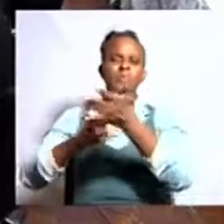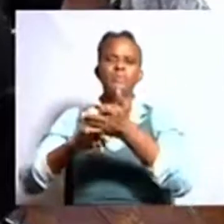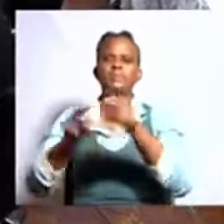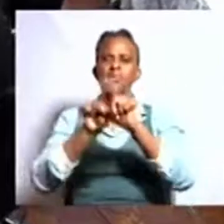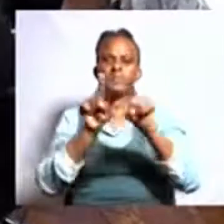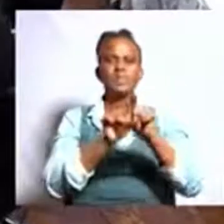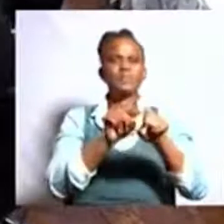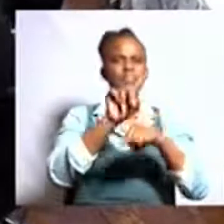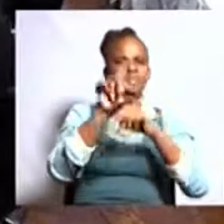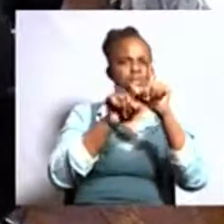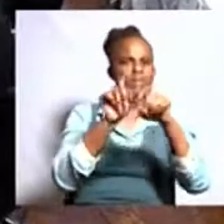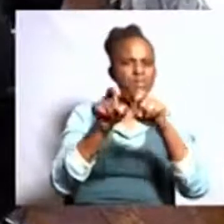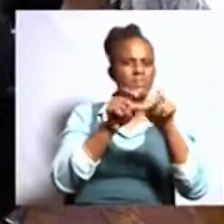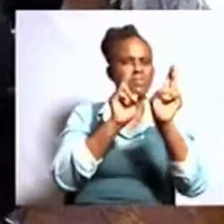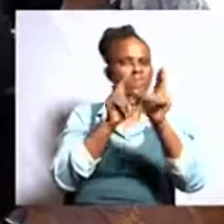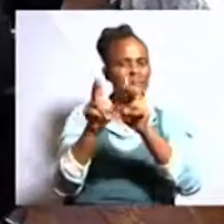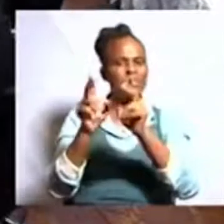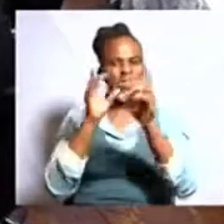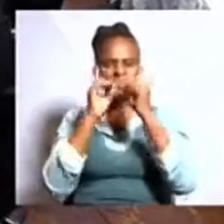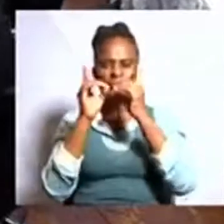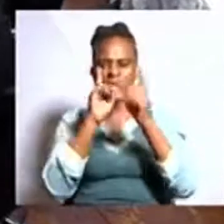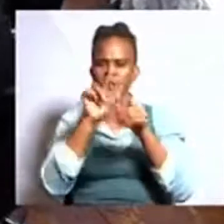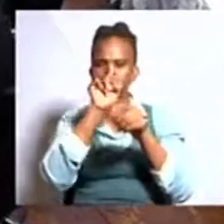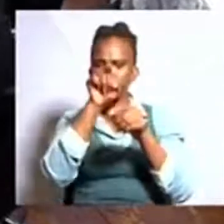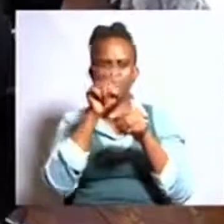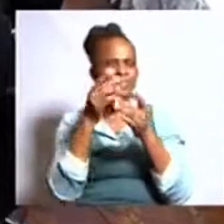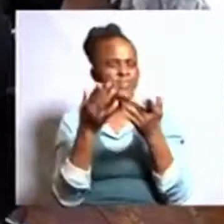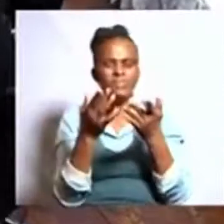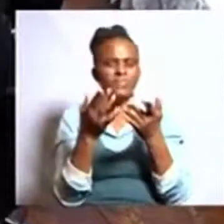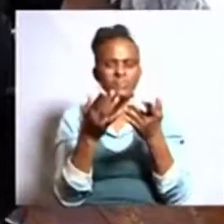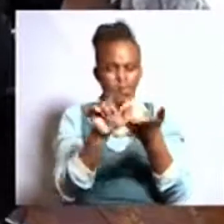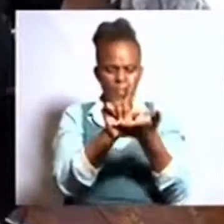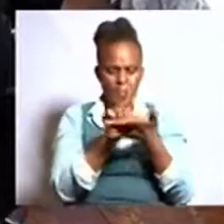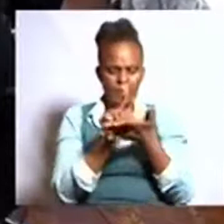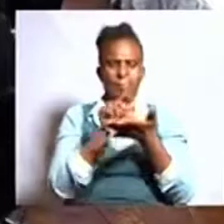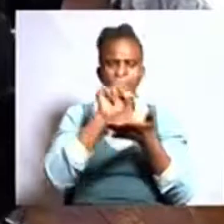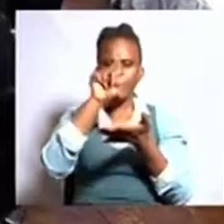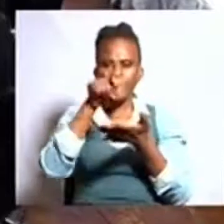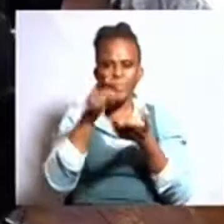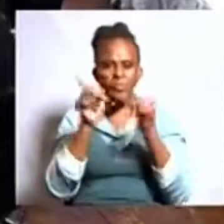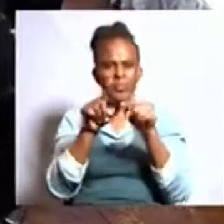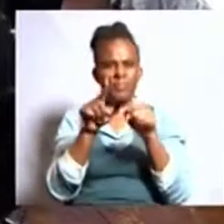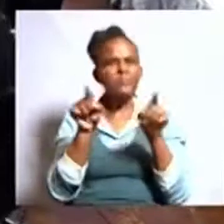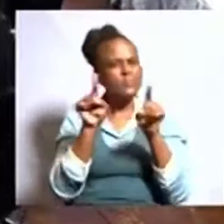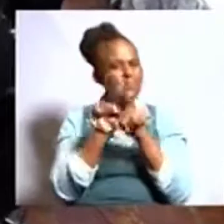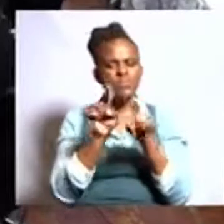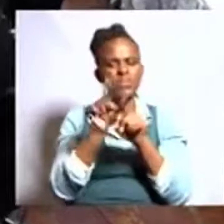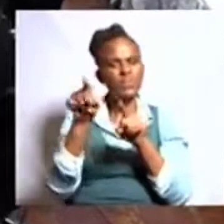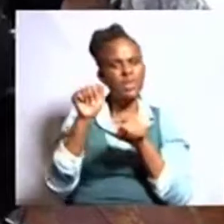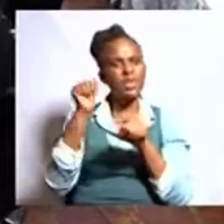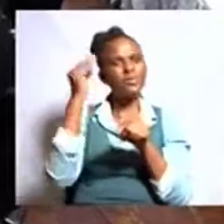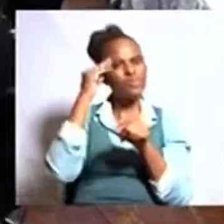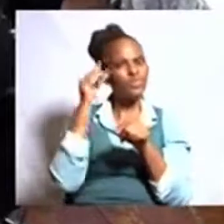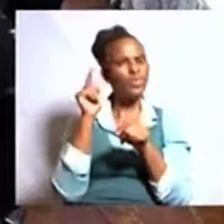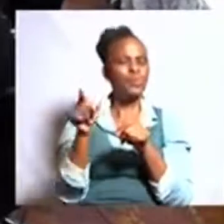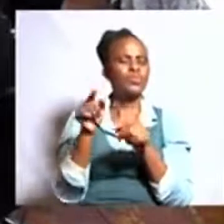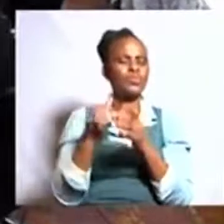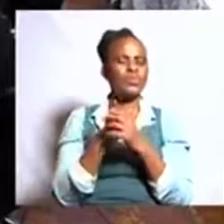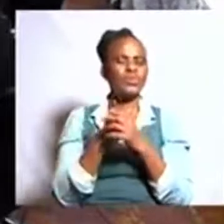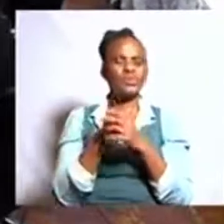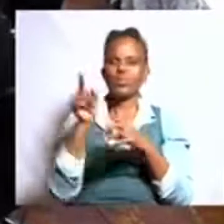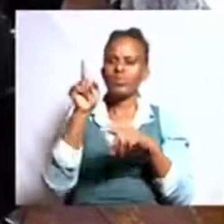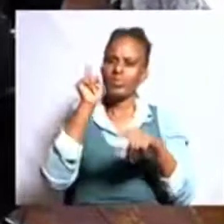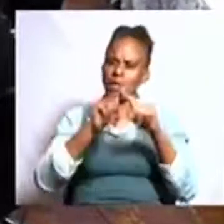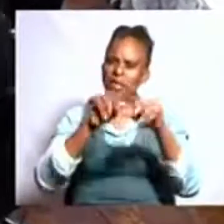because even when we are discussing the issue of insurance, at what point the loans could have been insured, it's common sense. You